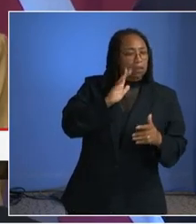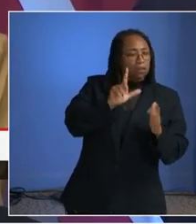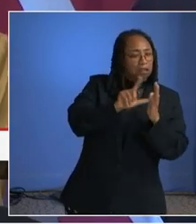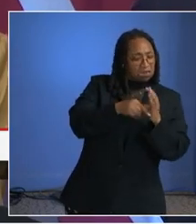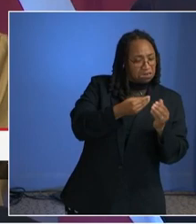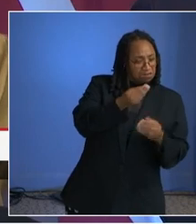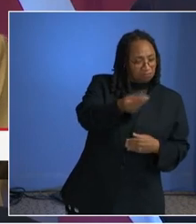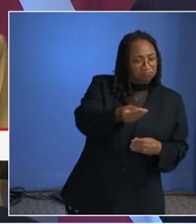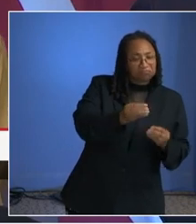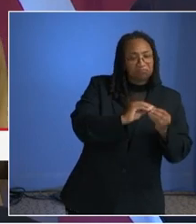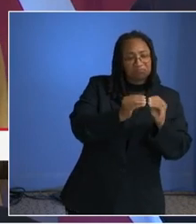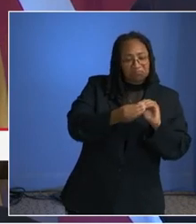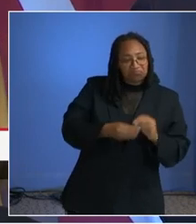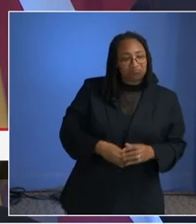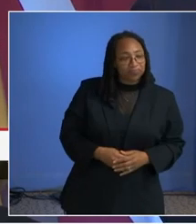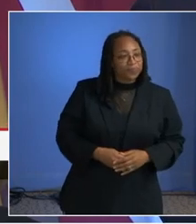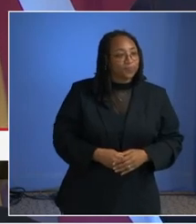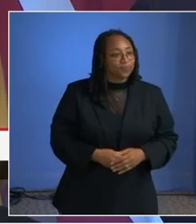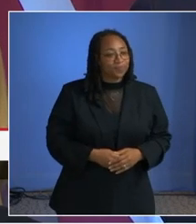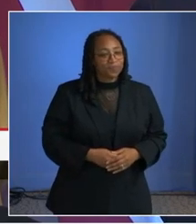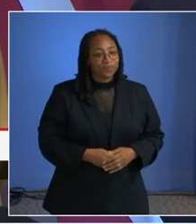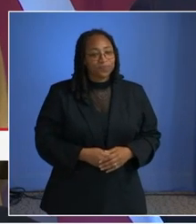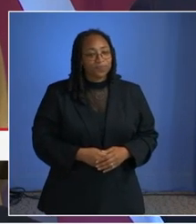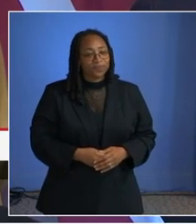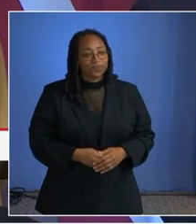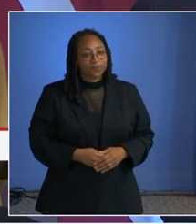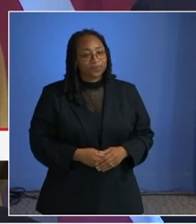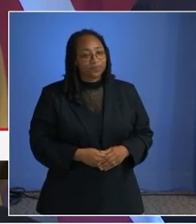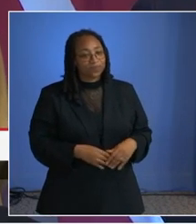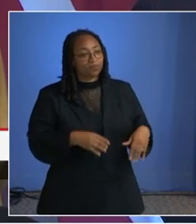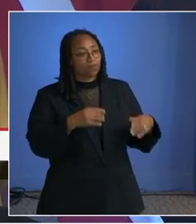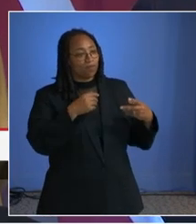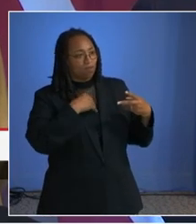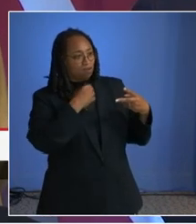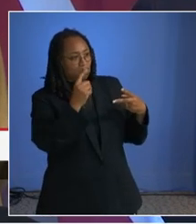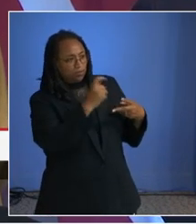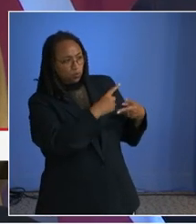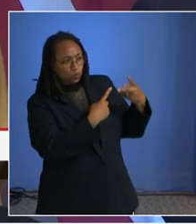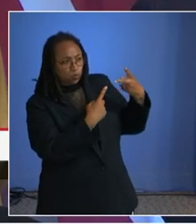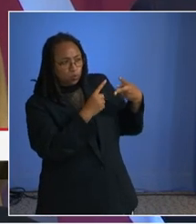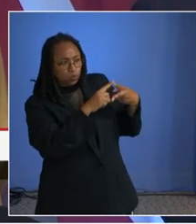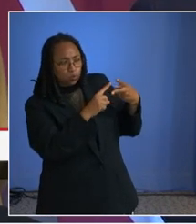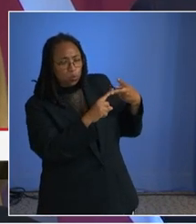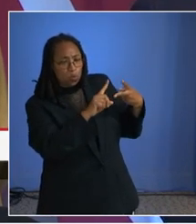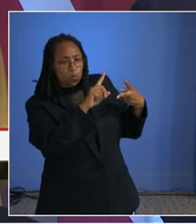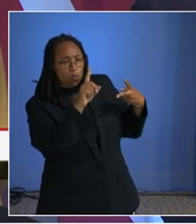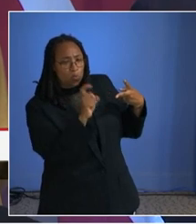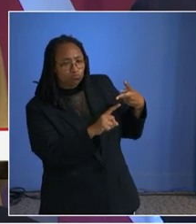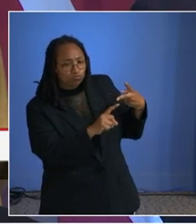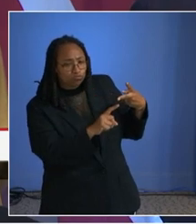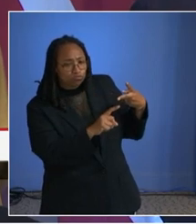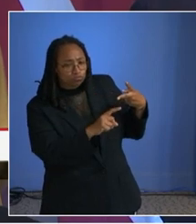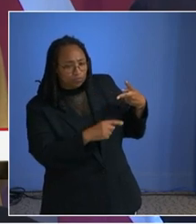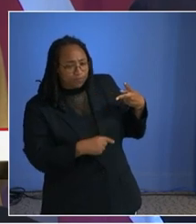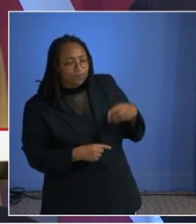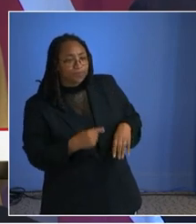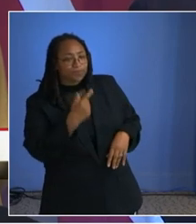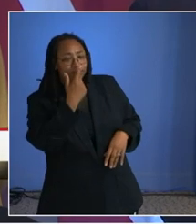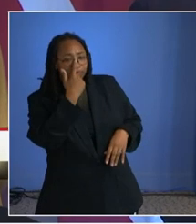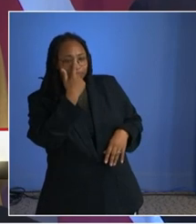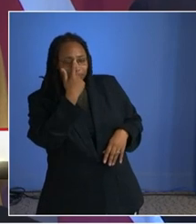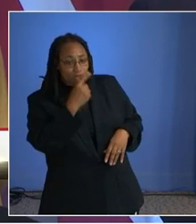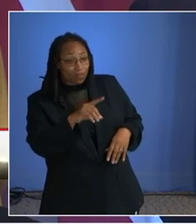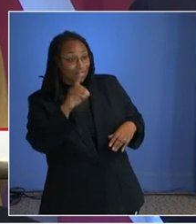have two questions, two different topics. One, Council Chairman Mendelson just held a briefing and indicated